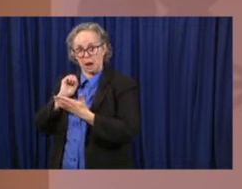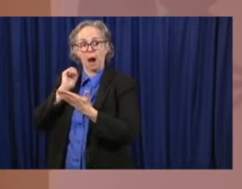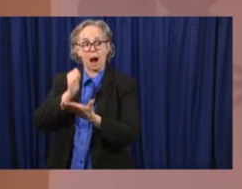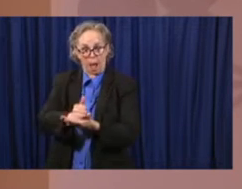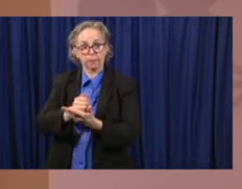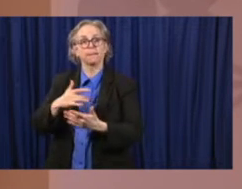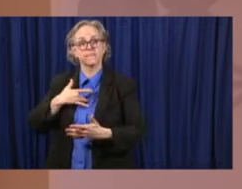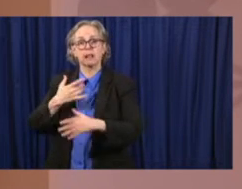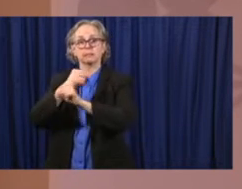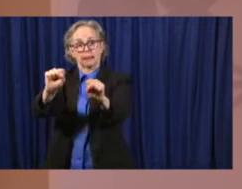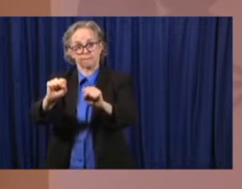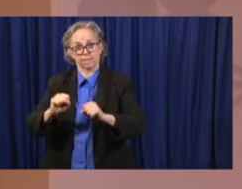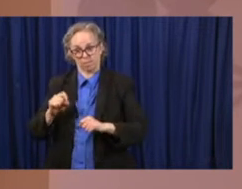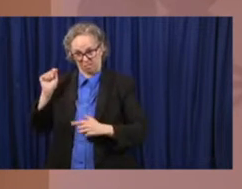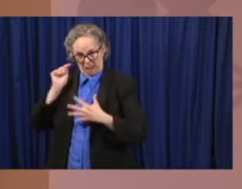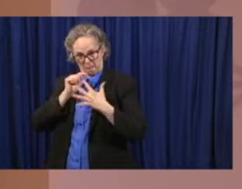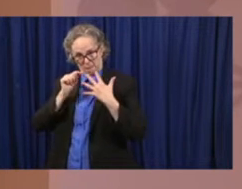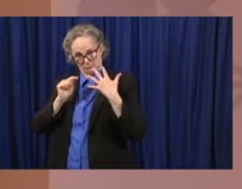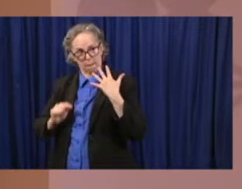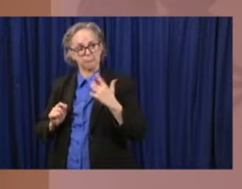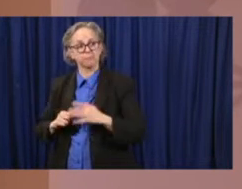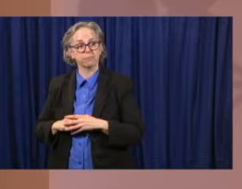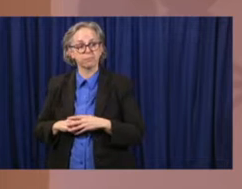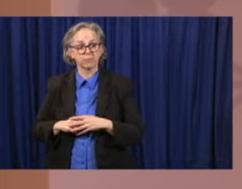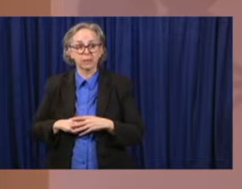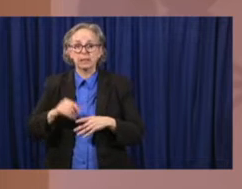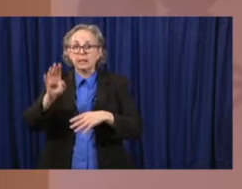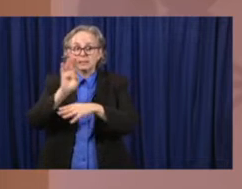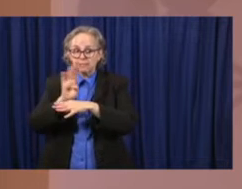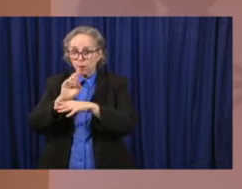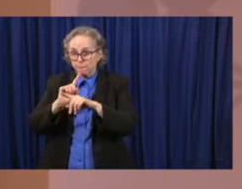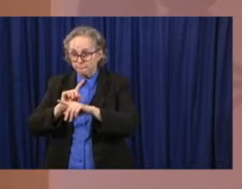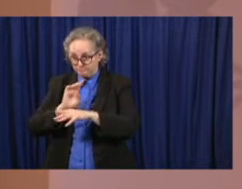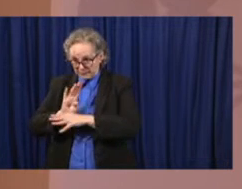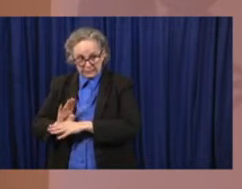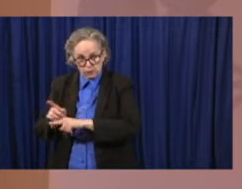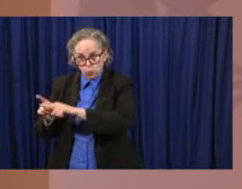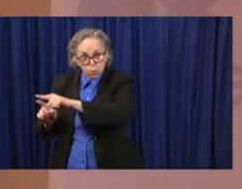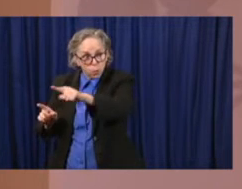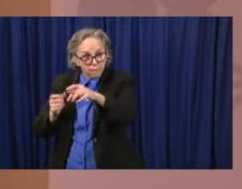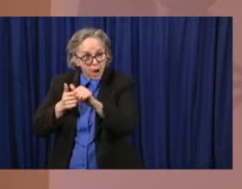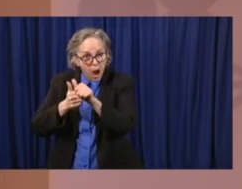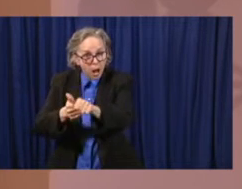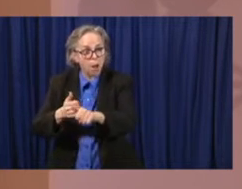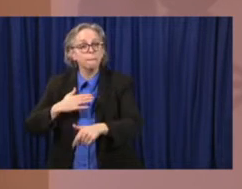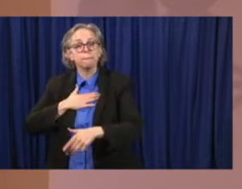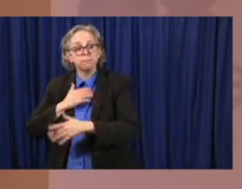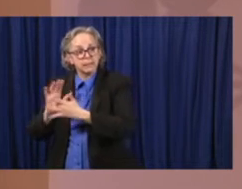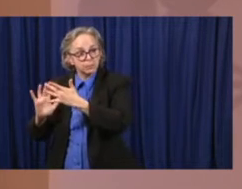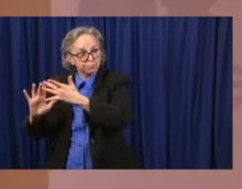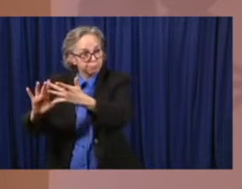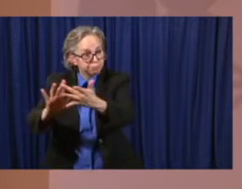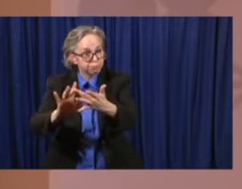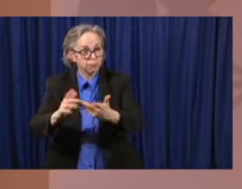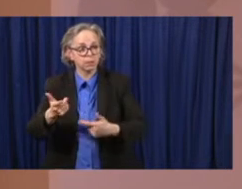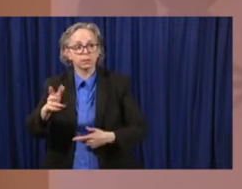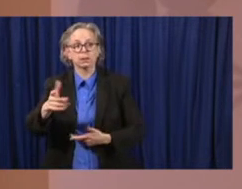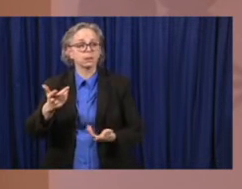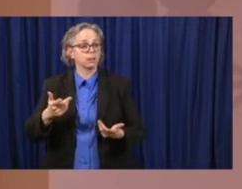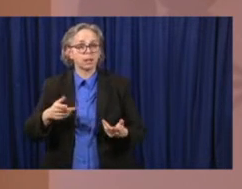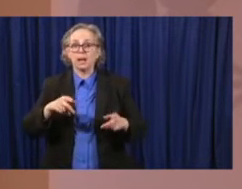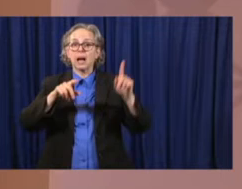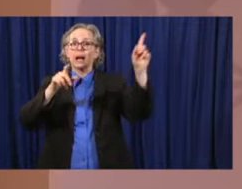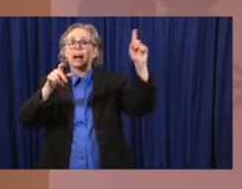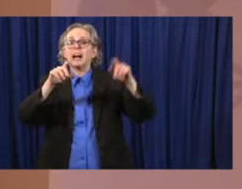talk to who are doing this, both who have operated in China and Italy and other countries have successfully operated